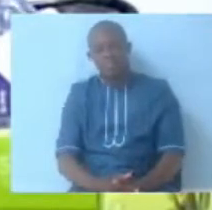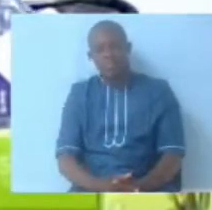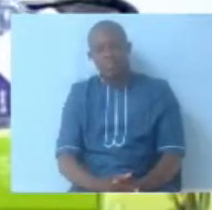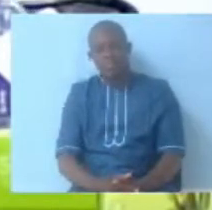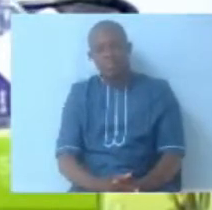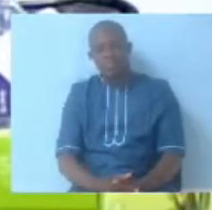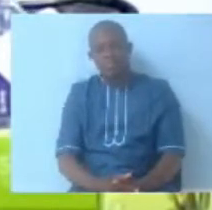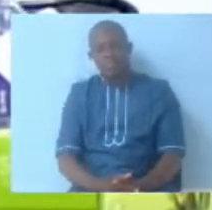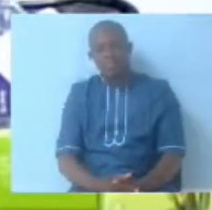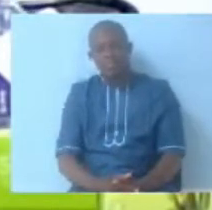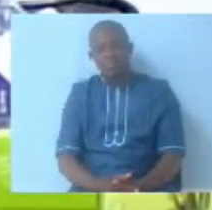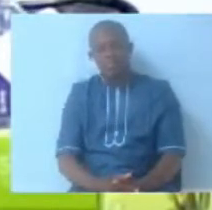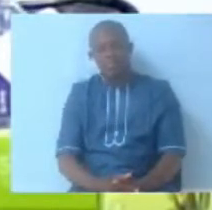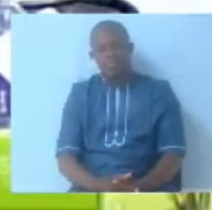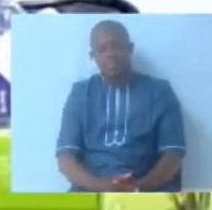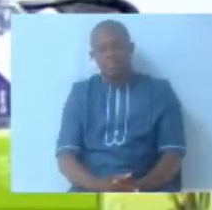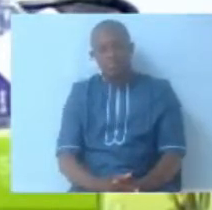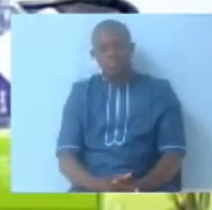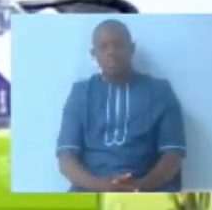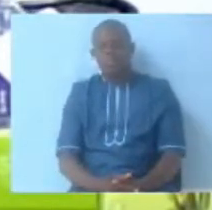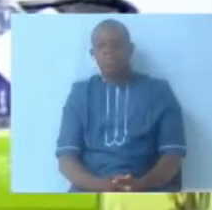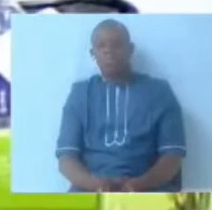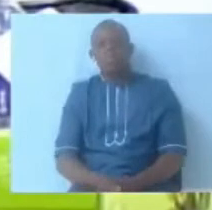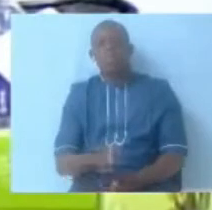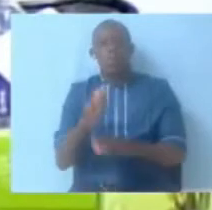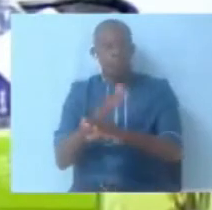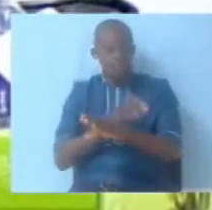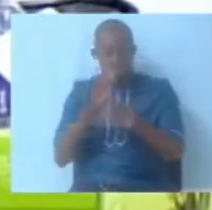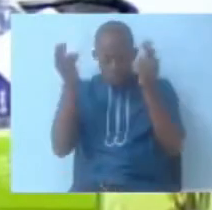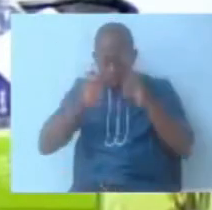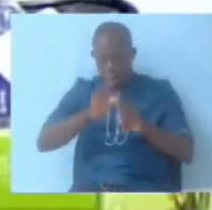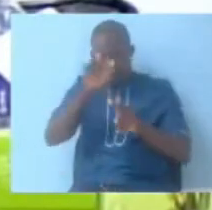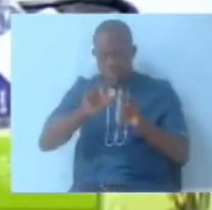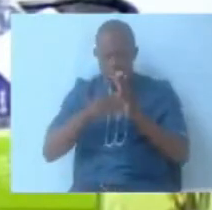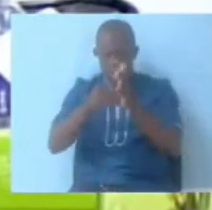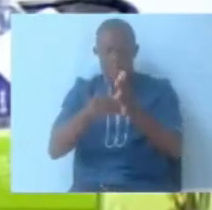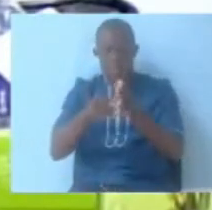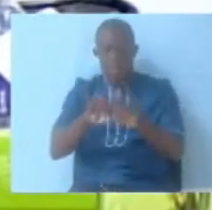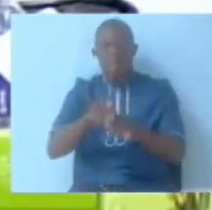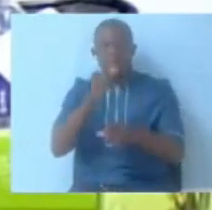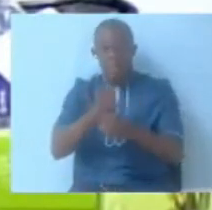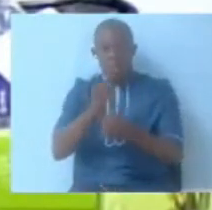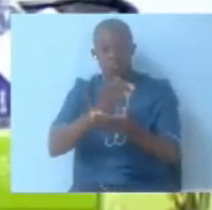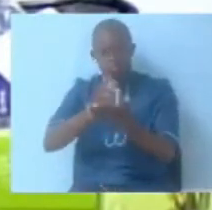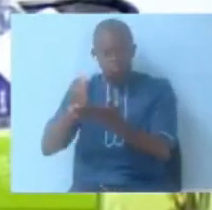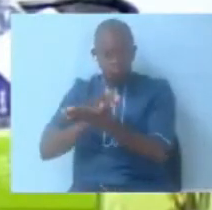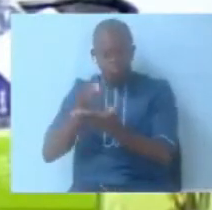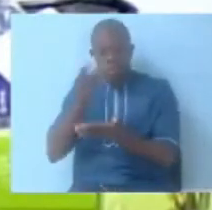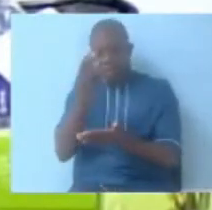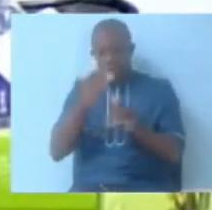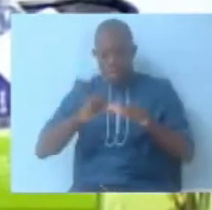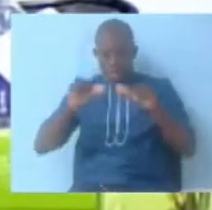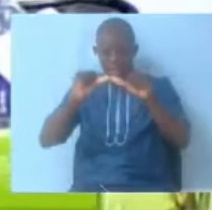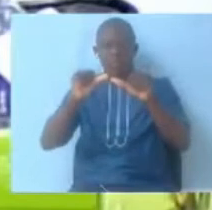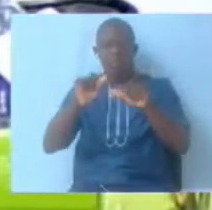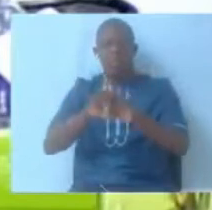The magisterial bench was divided into three categories. You have the professionals who would be trained lawyers or who would have had